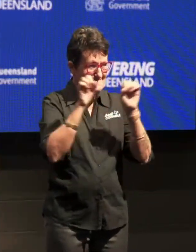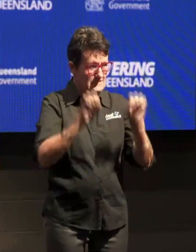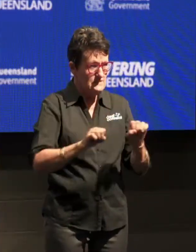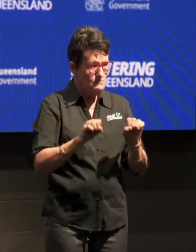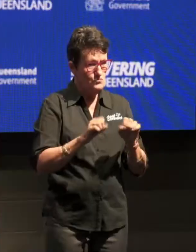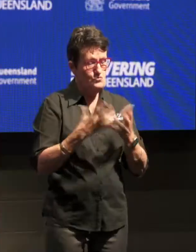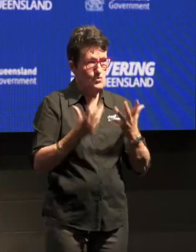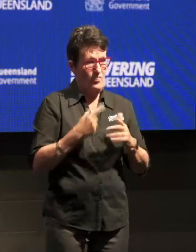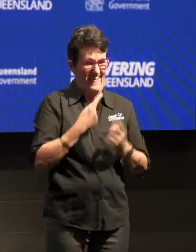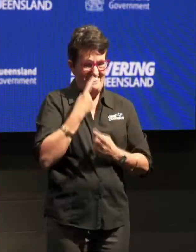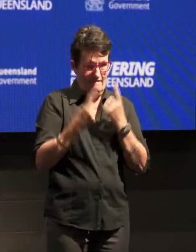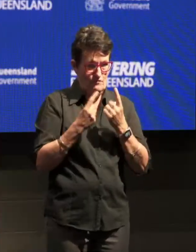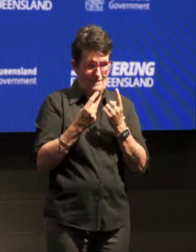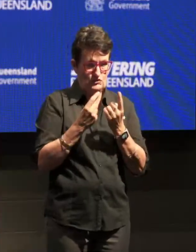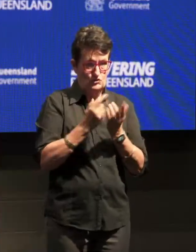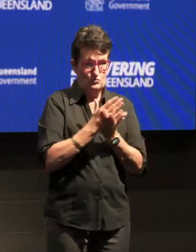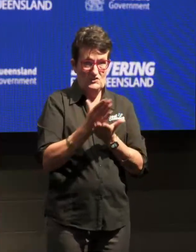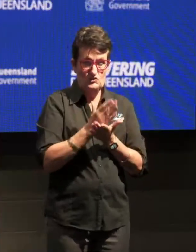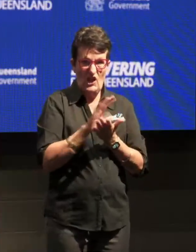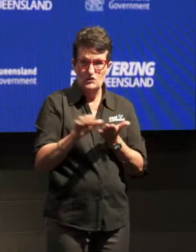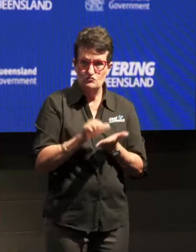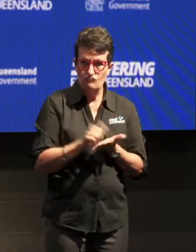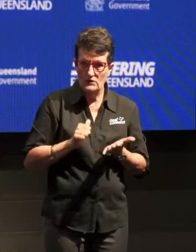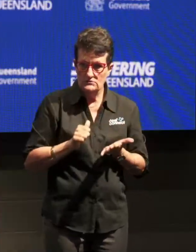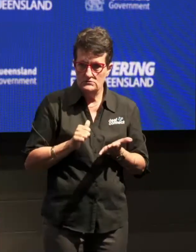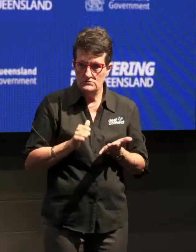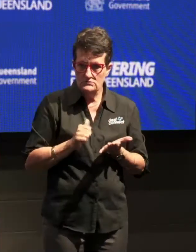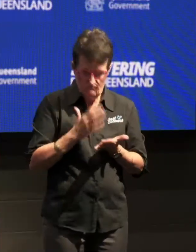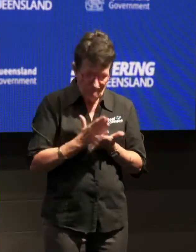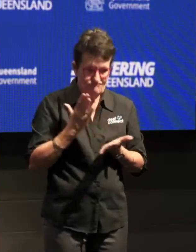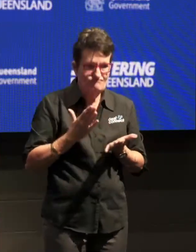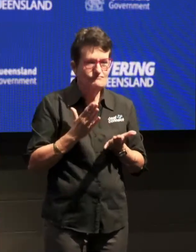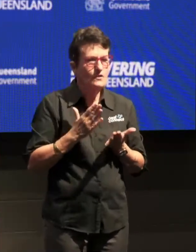that the information we share is right. The last thing I want to see is